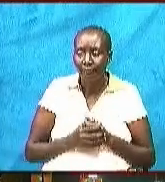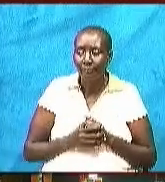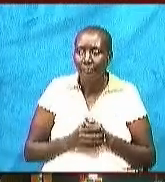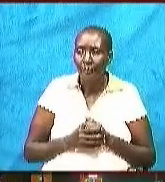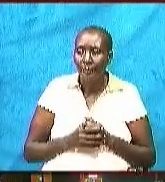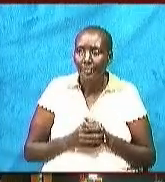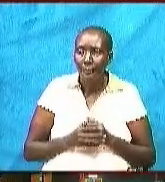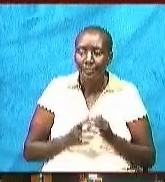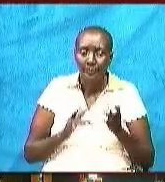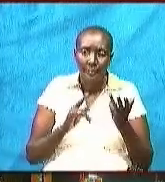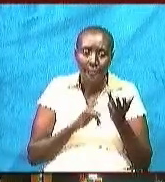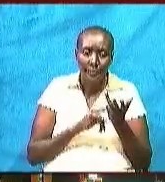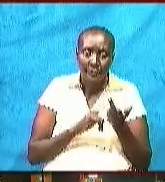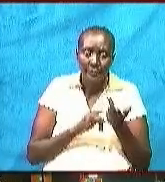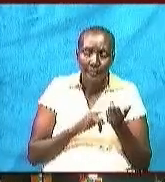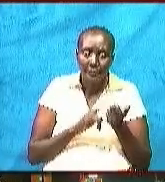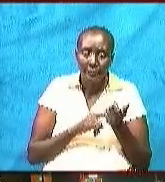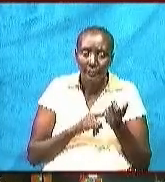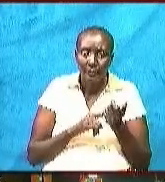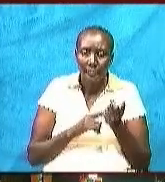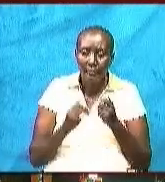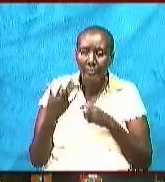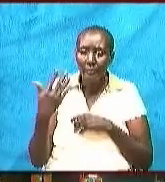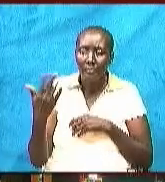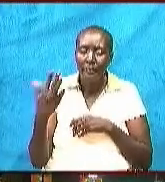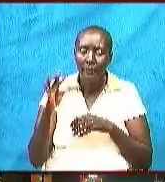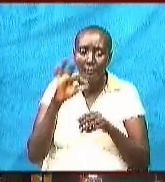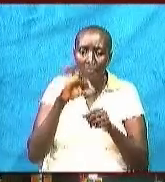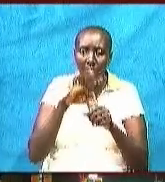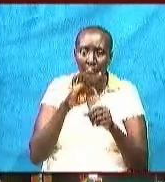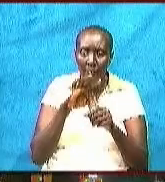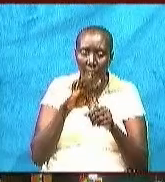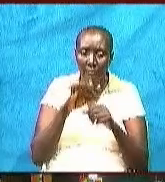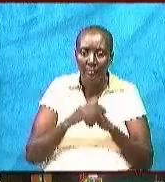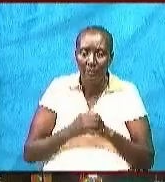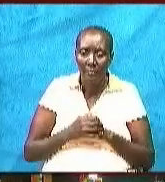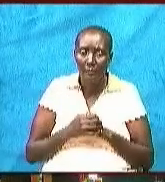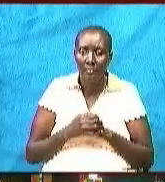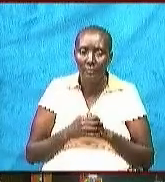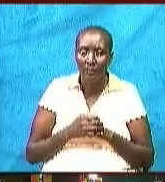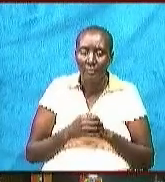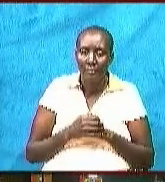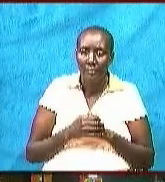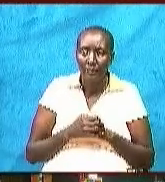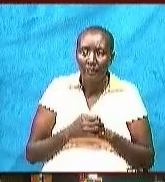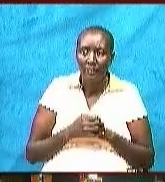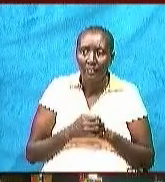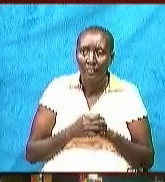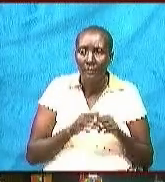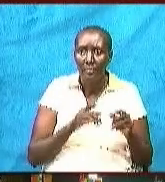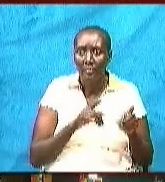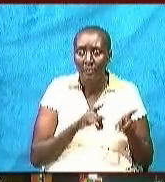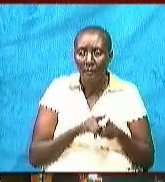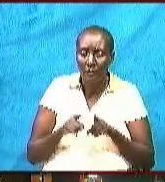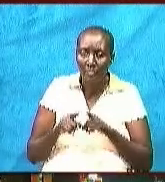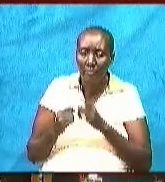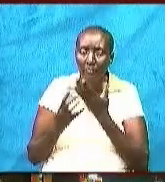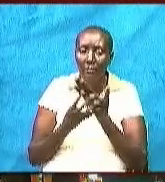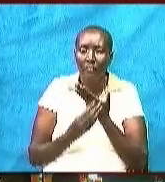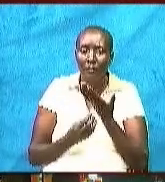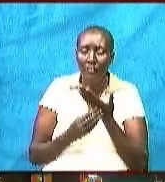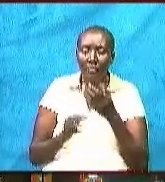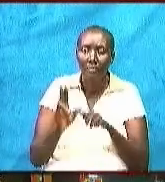We've counted ballot papers, packets of counter foils of used ballot